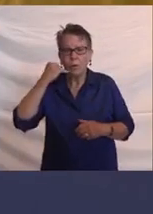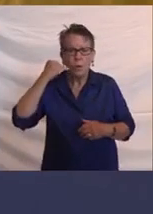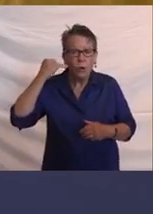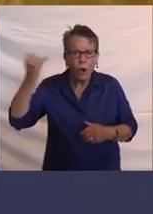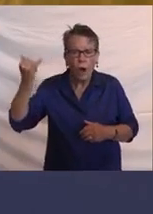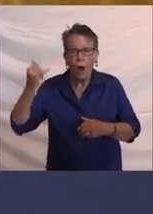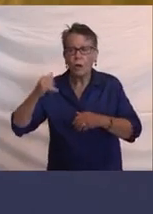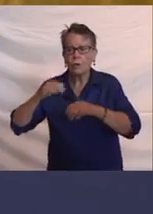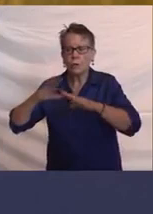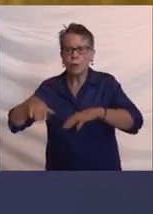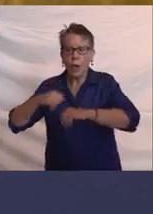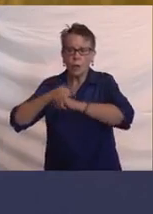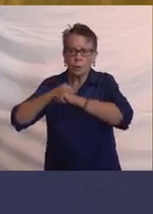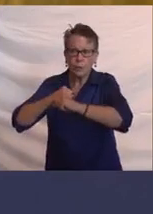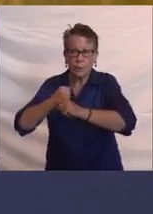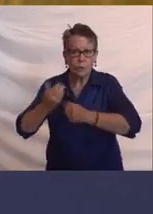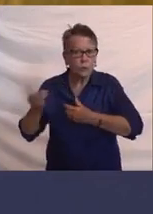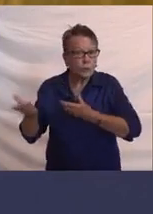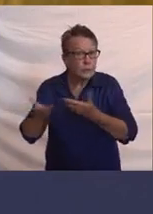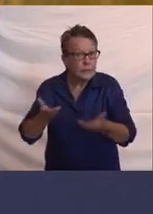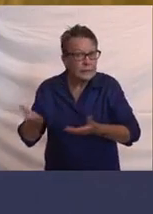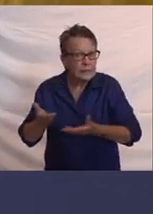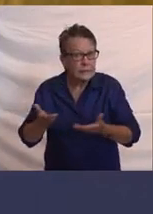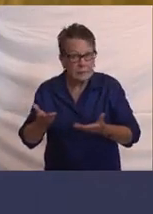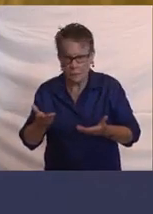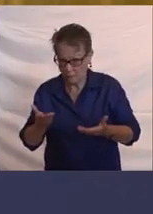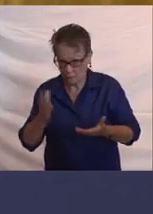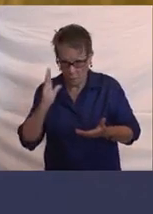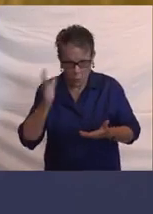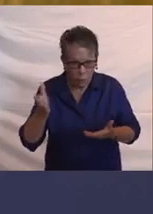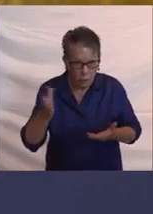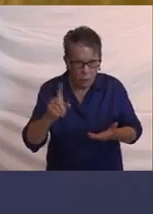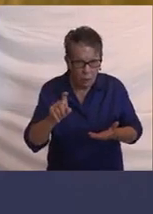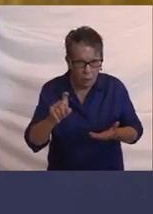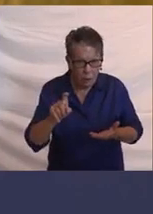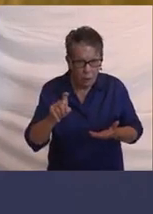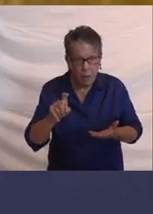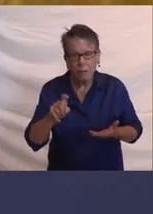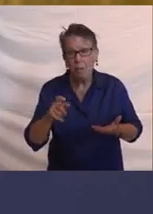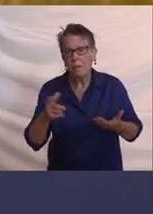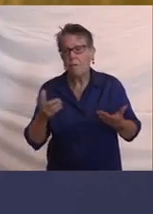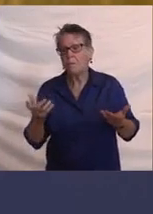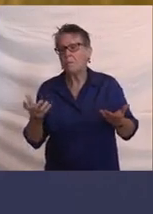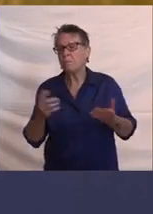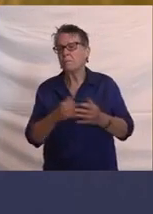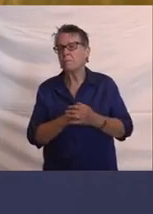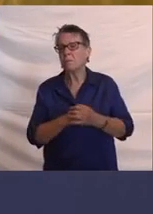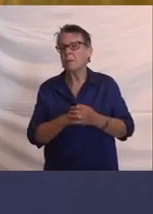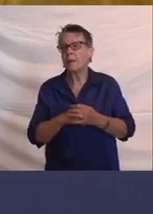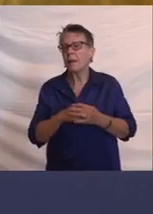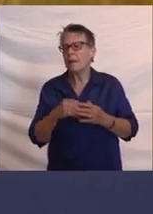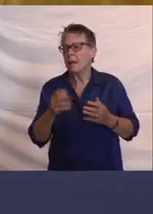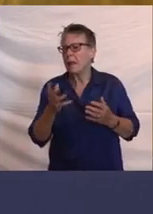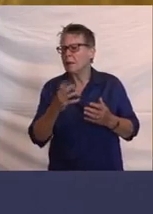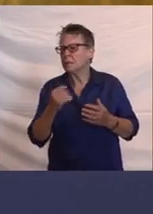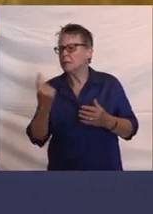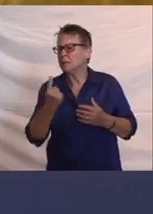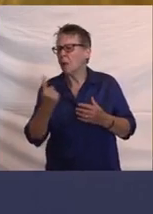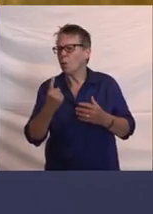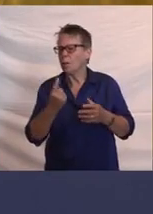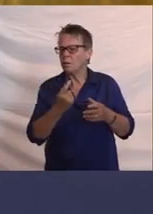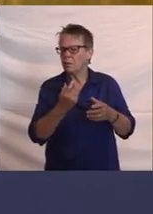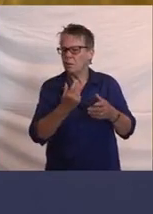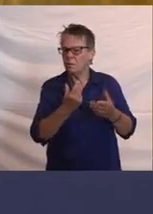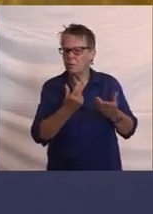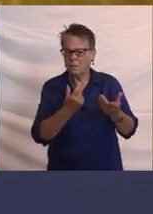that person still missing, and what were the circumstances that person went missing under? For you, Governor, does the FDA's decision put a damper